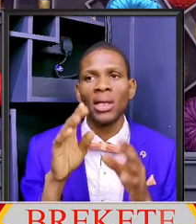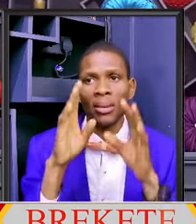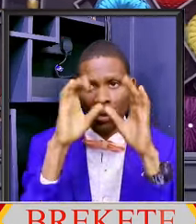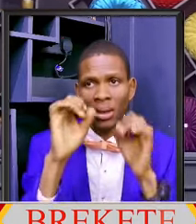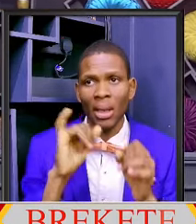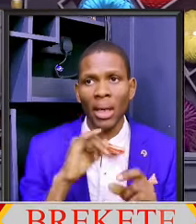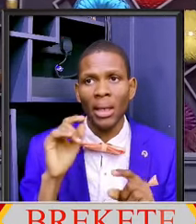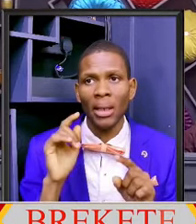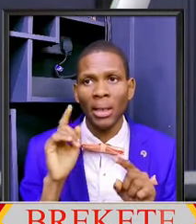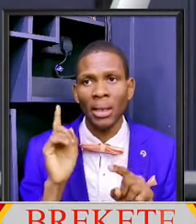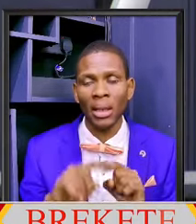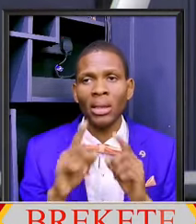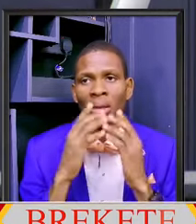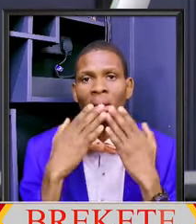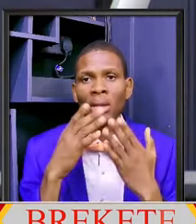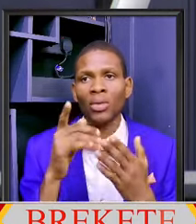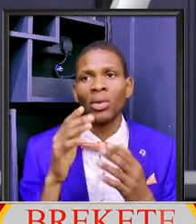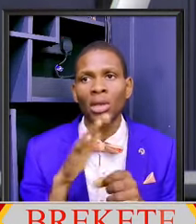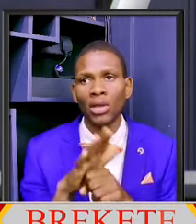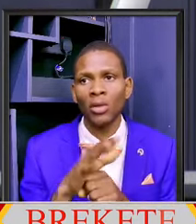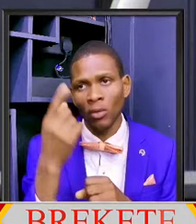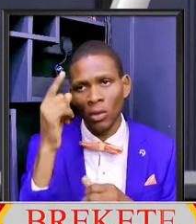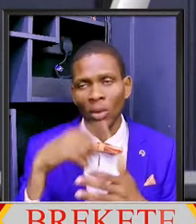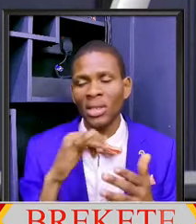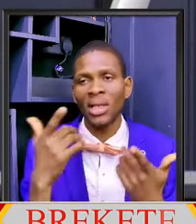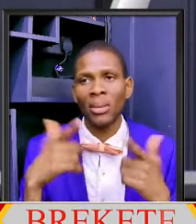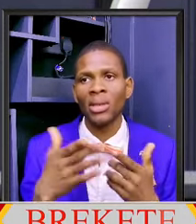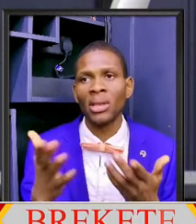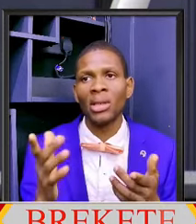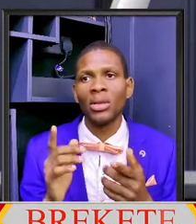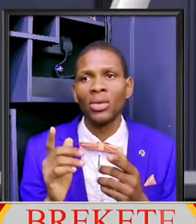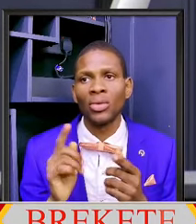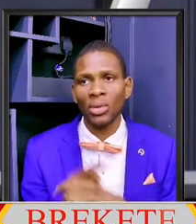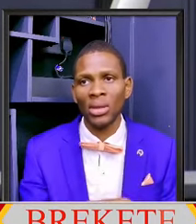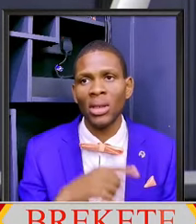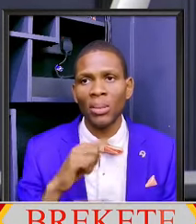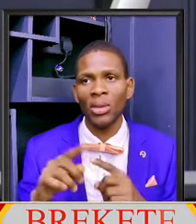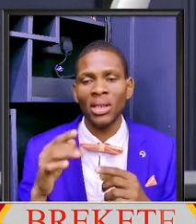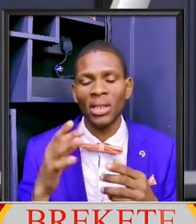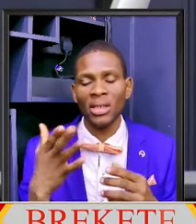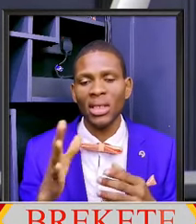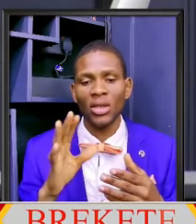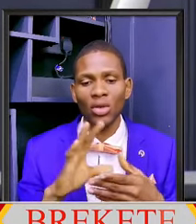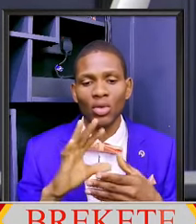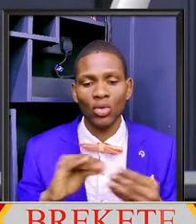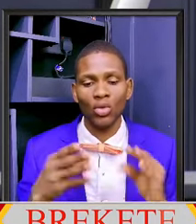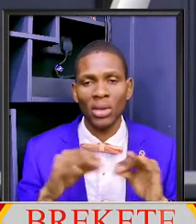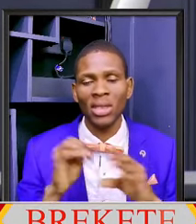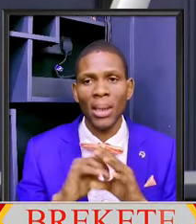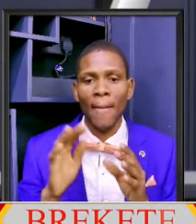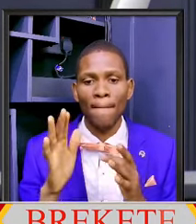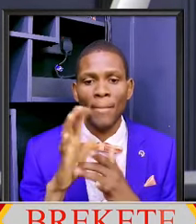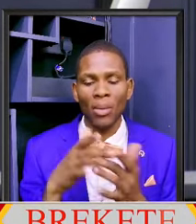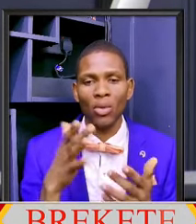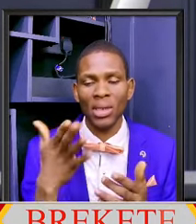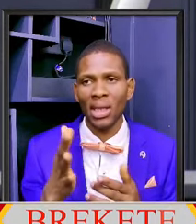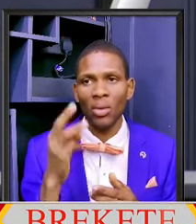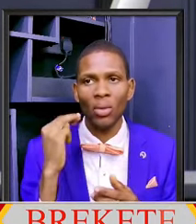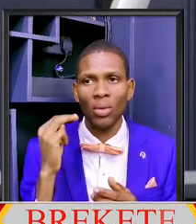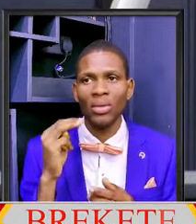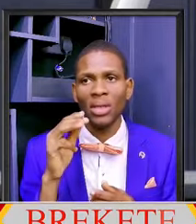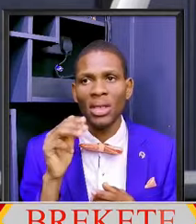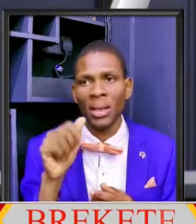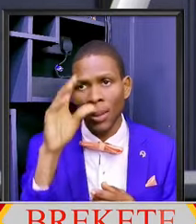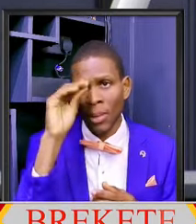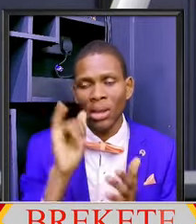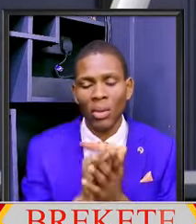I cannot thank you enough for what is happening here today. But there's a story in the Bible. There's a man